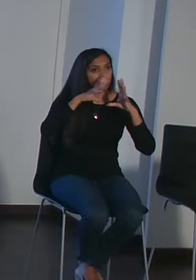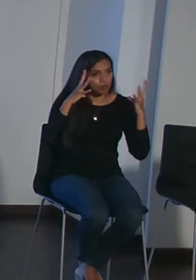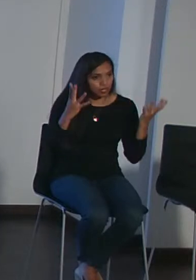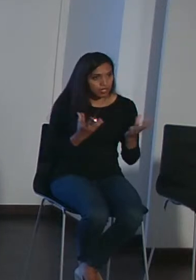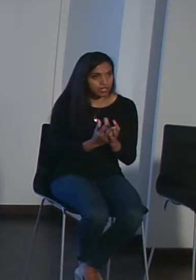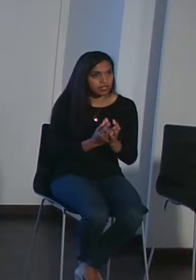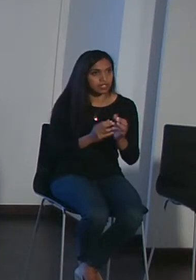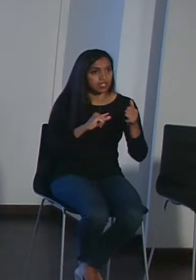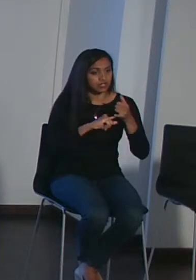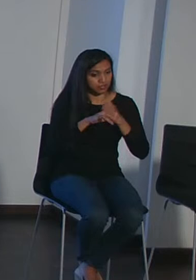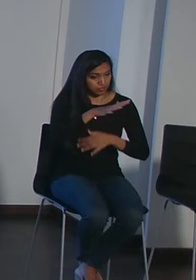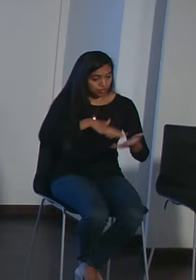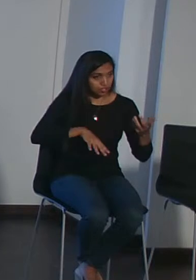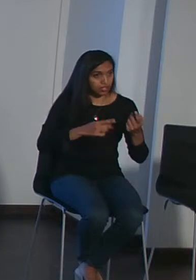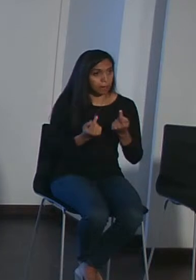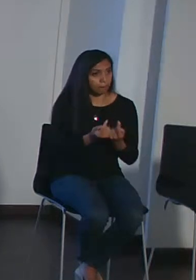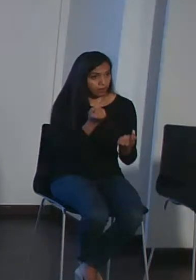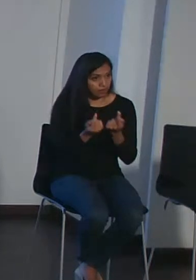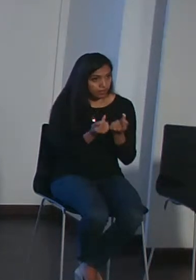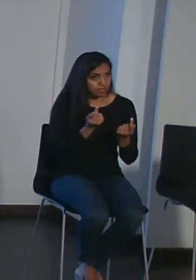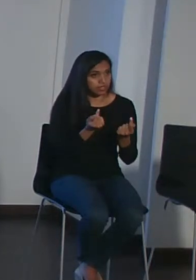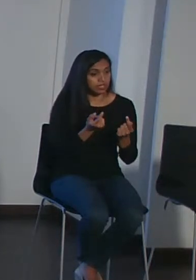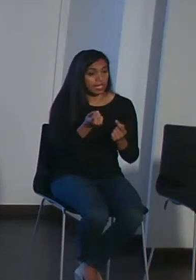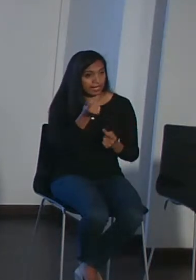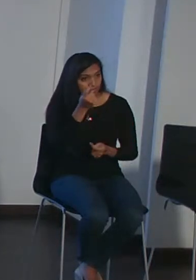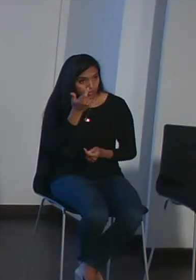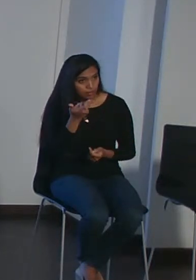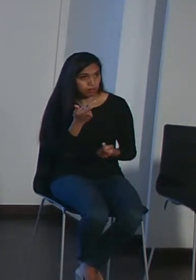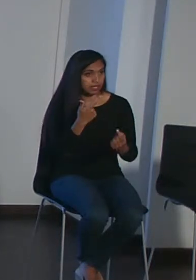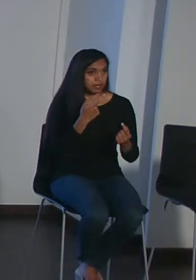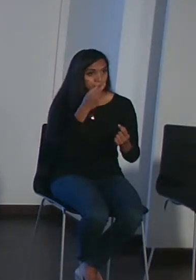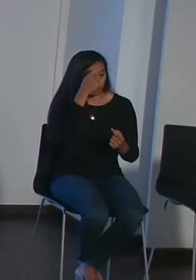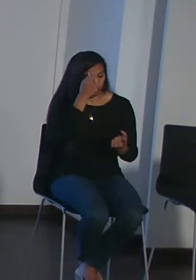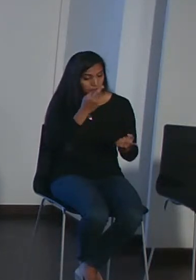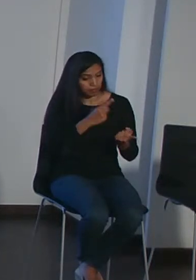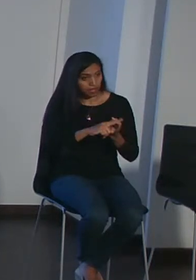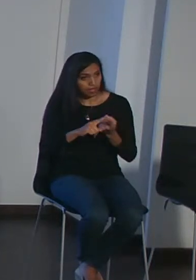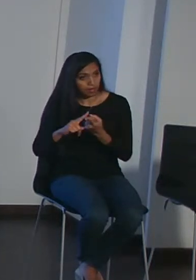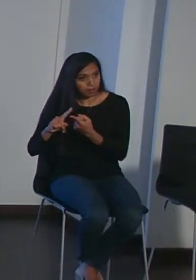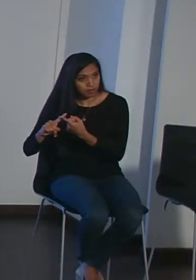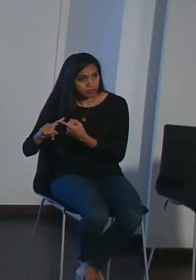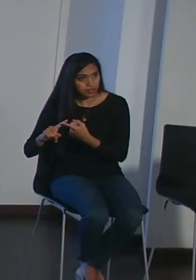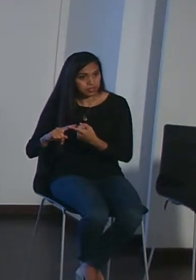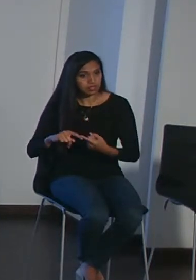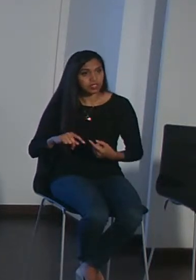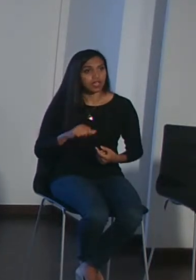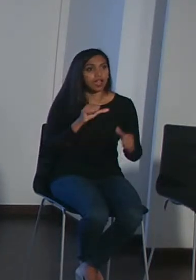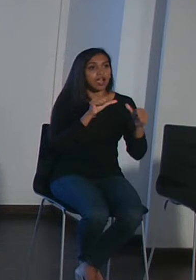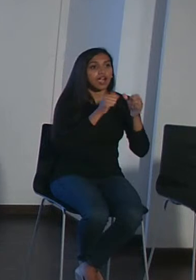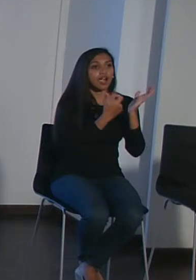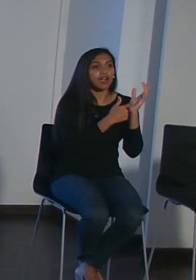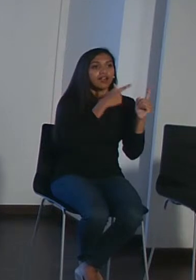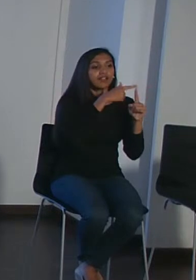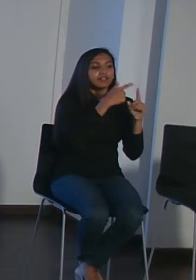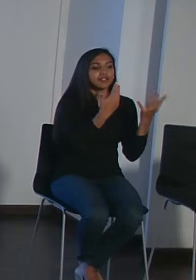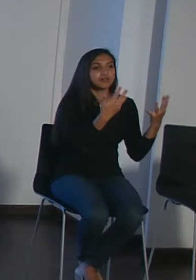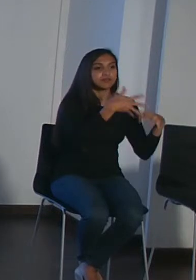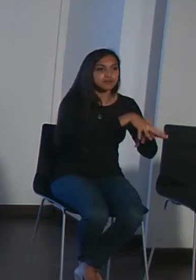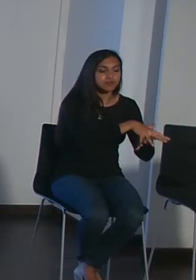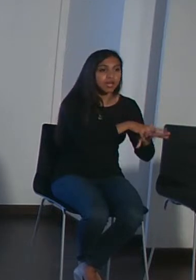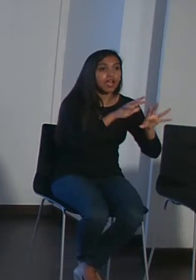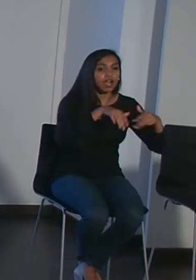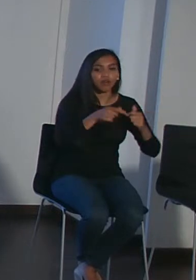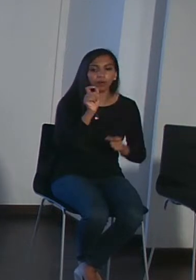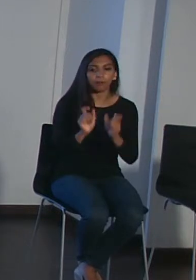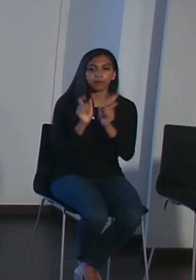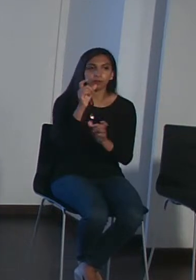social, political, economic issues that happen. Um, I think that's how I go about it, but it's not easy. I think